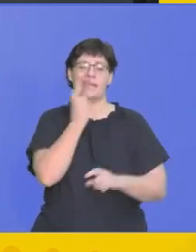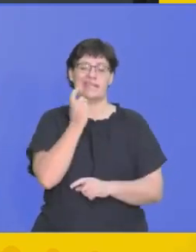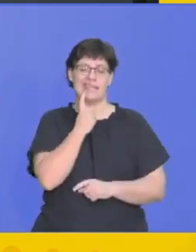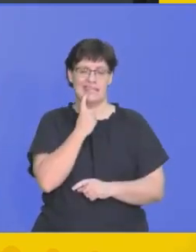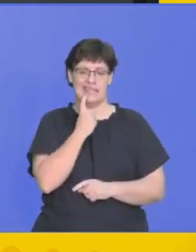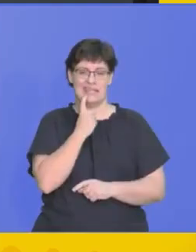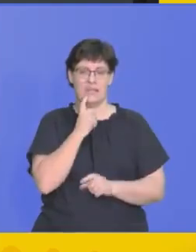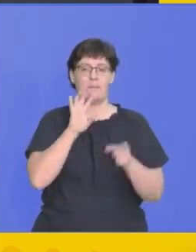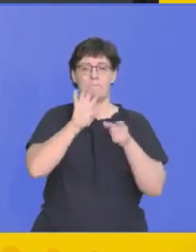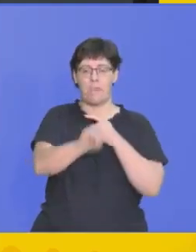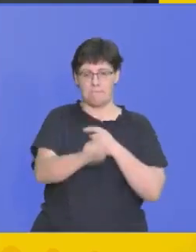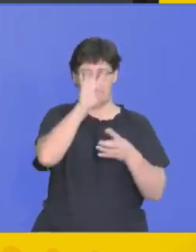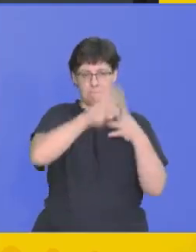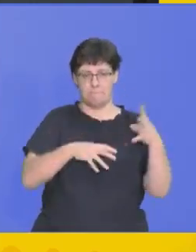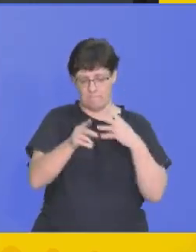Right.